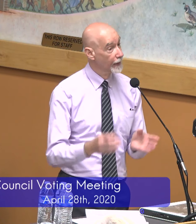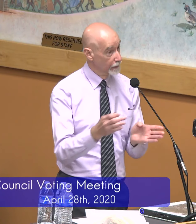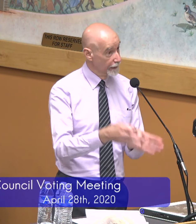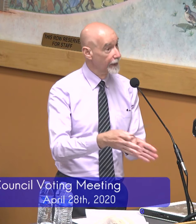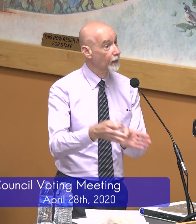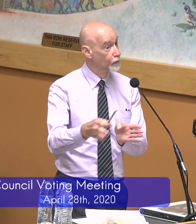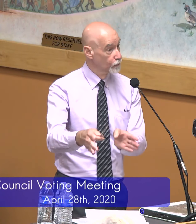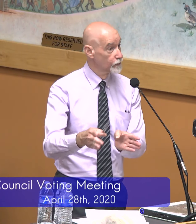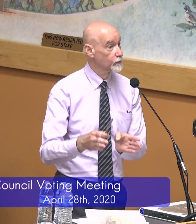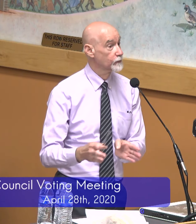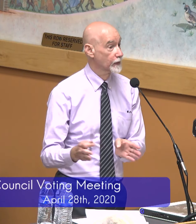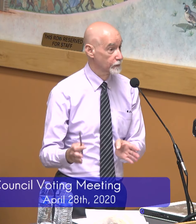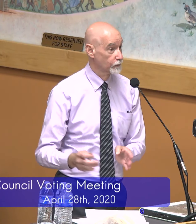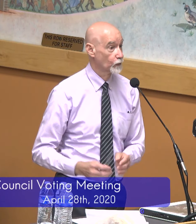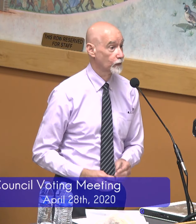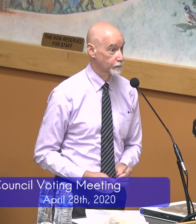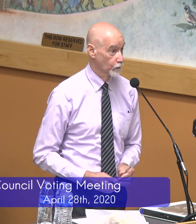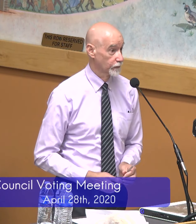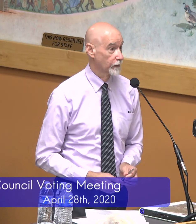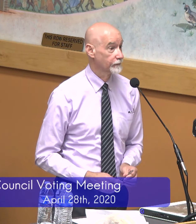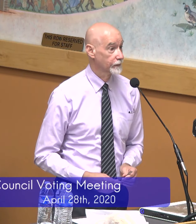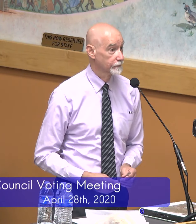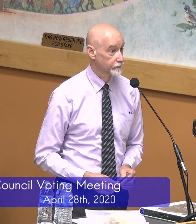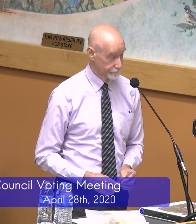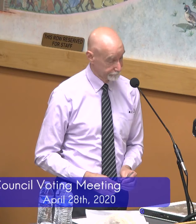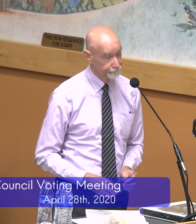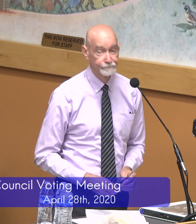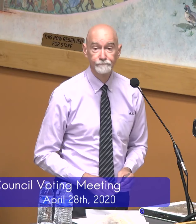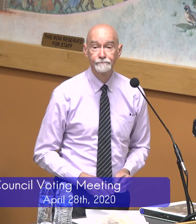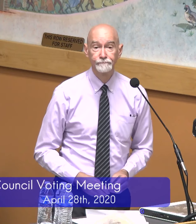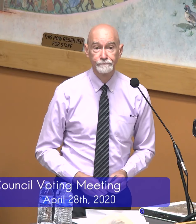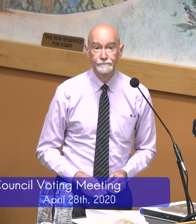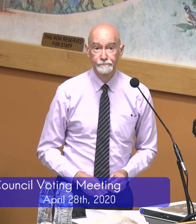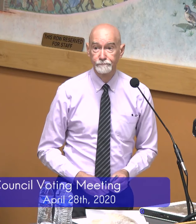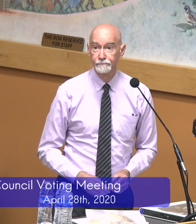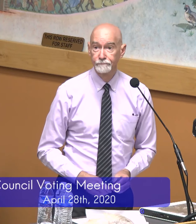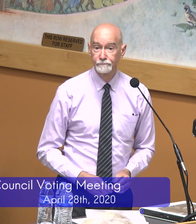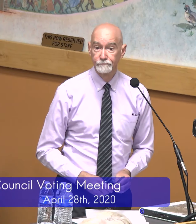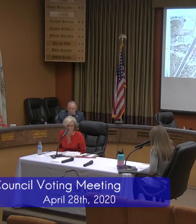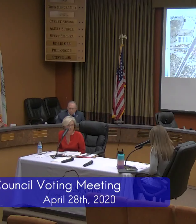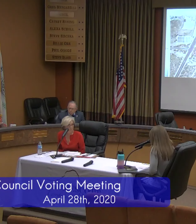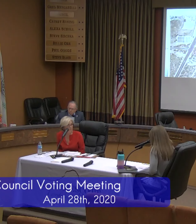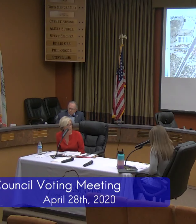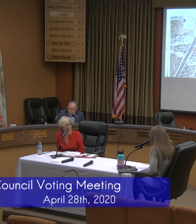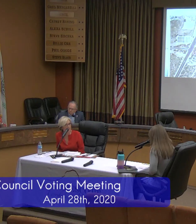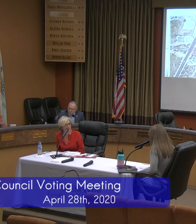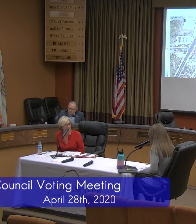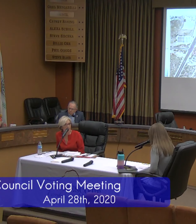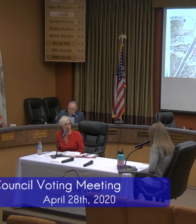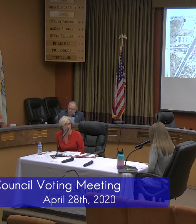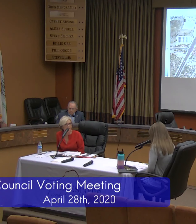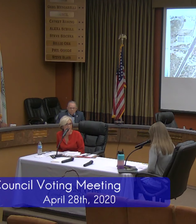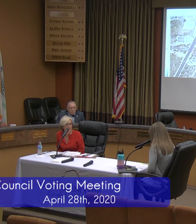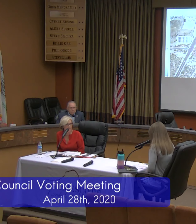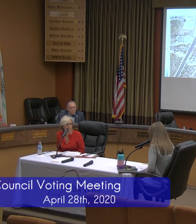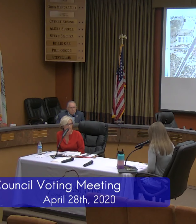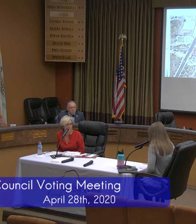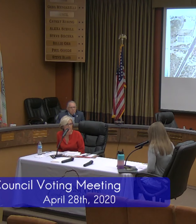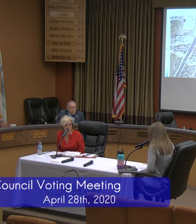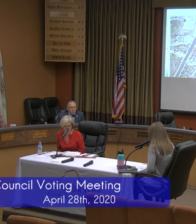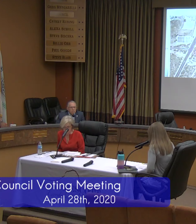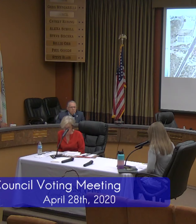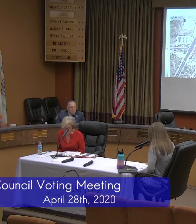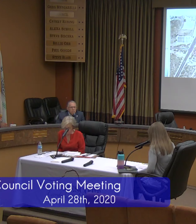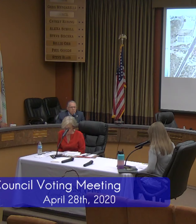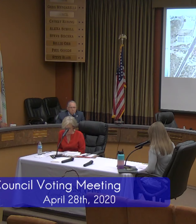agreement that laid out who was responsible for which portion of it. Okay, sounds good. Very good. Can I have a motion, please? Mayor Pro Tem, I move